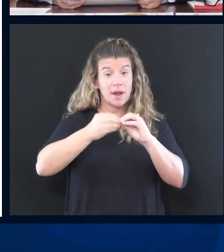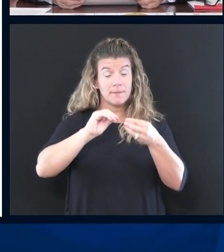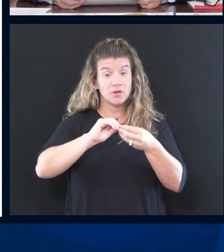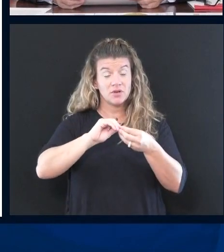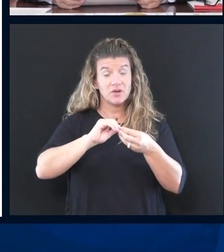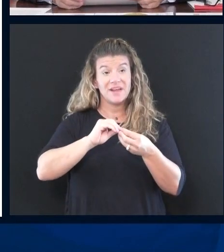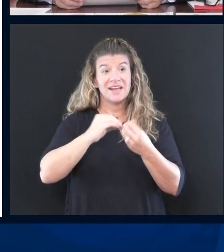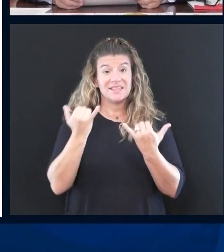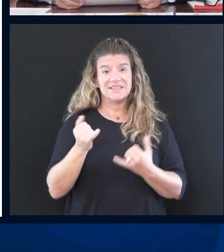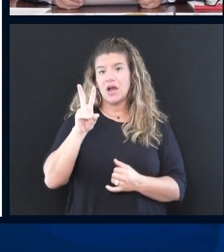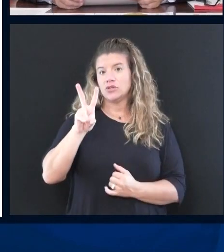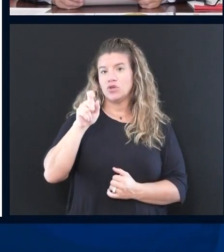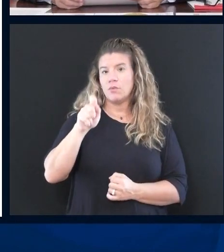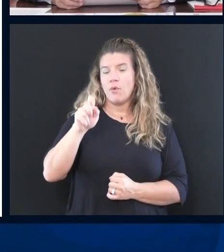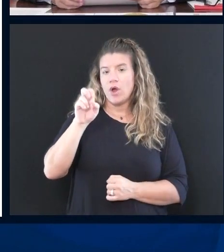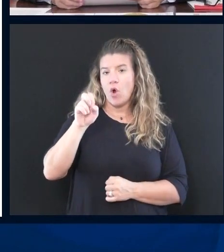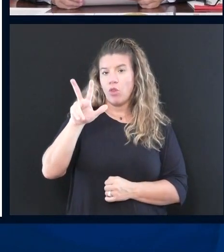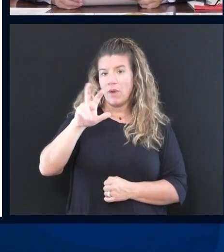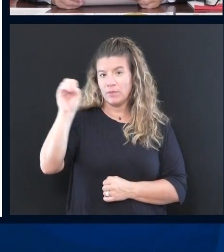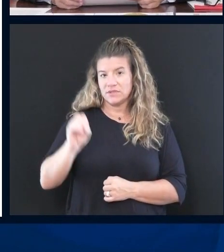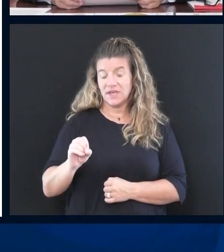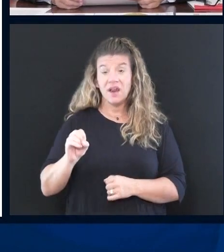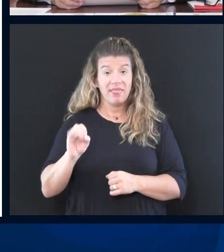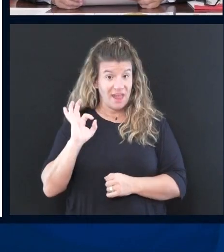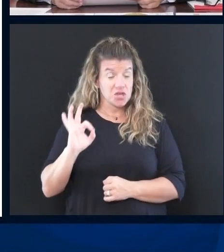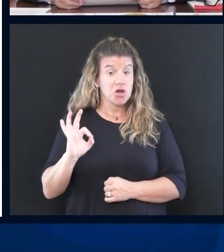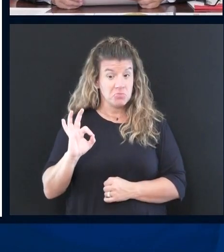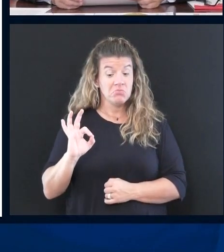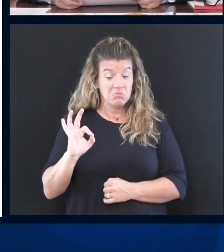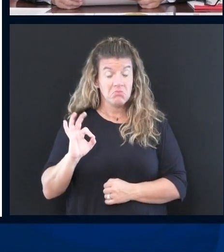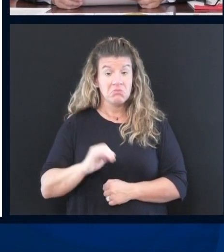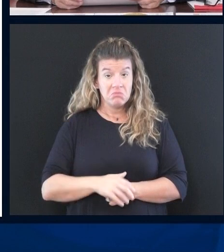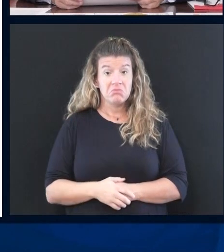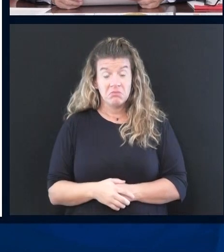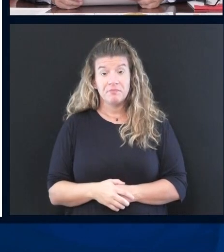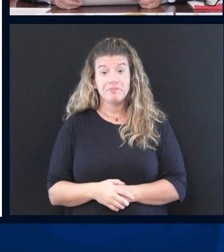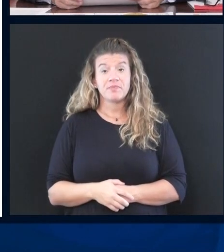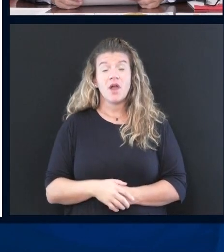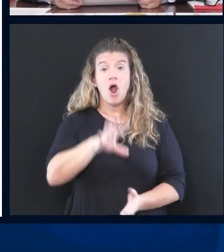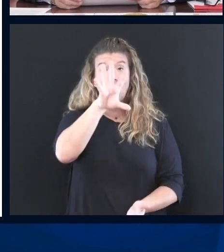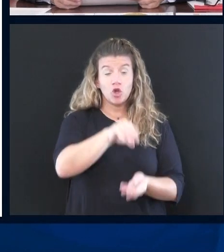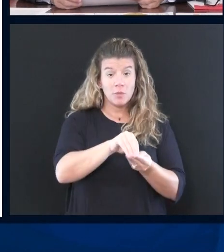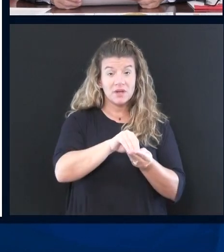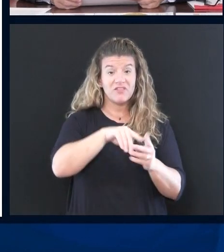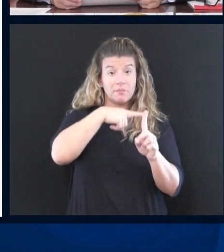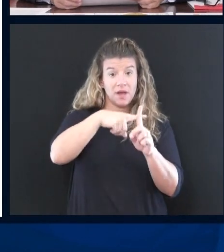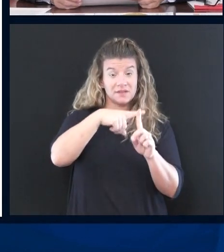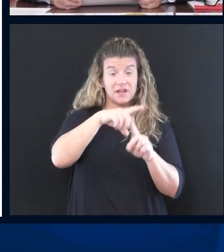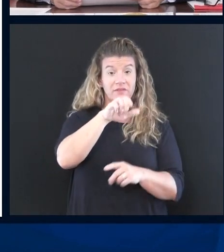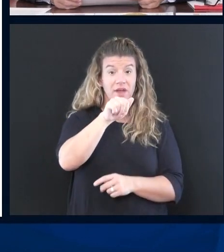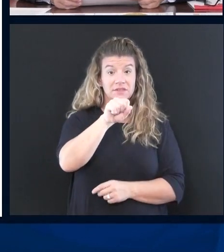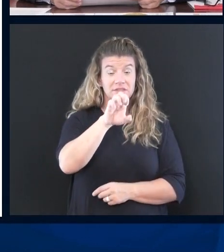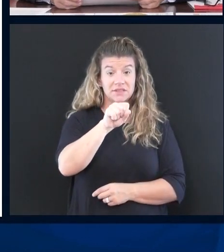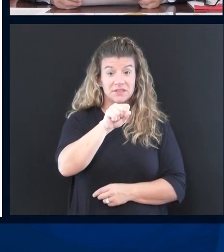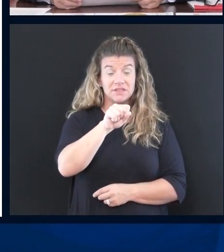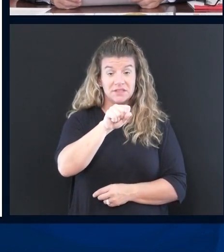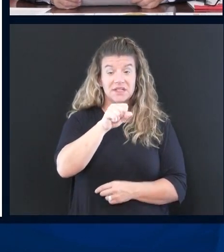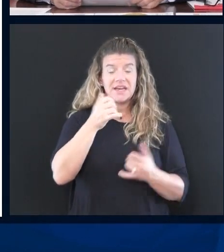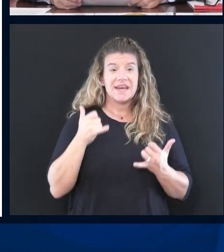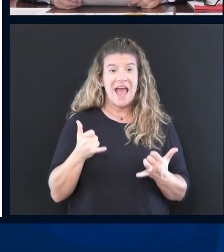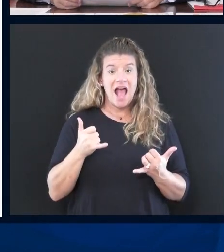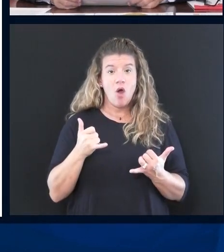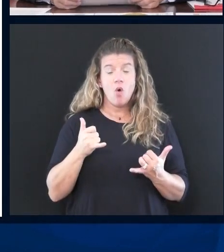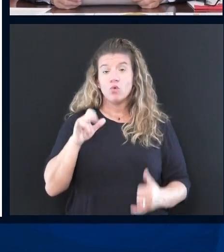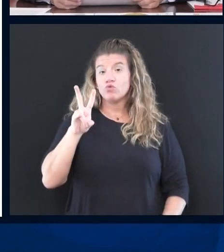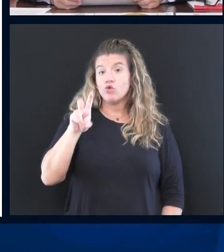only 2.03%, which is very good. You know, our cumulative positive cases, you know, now